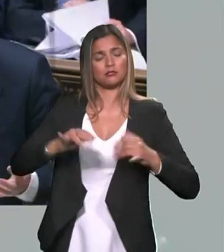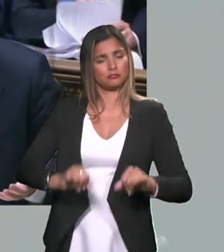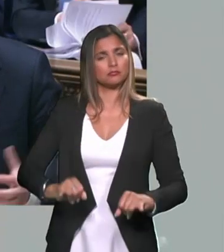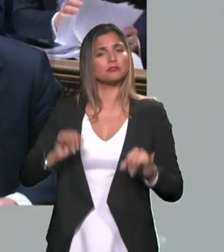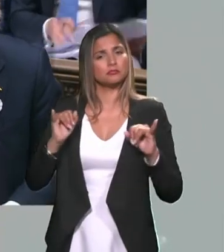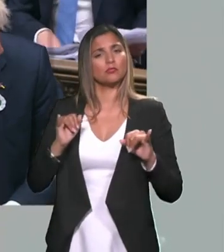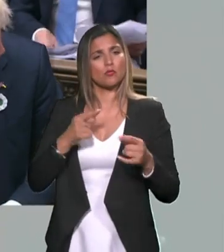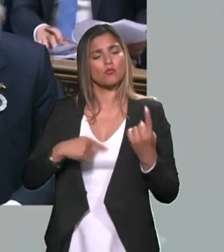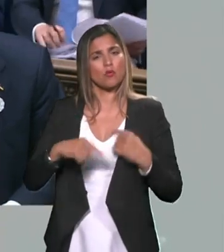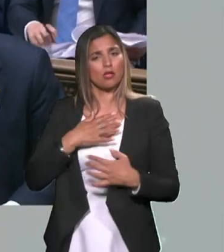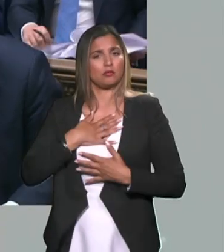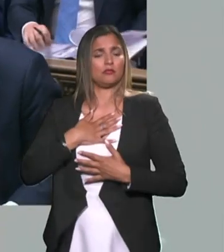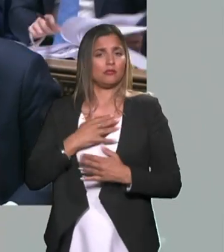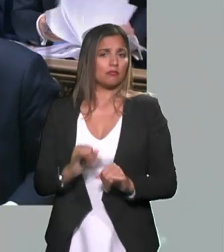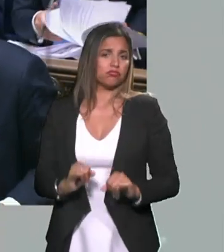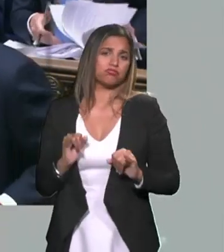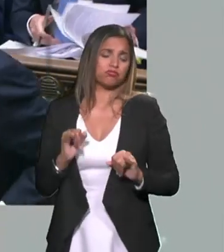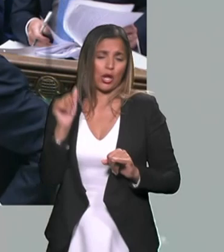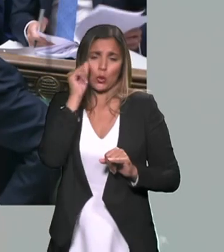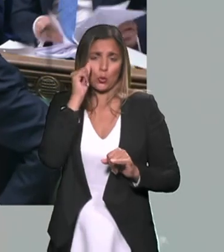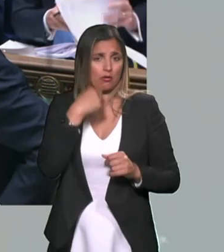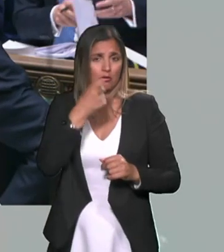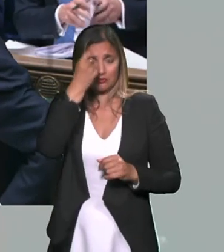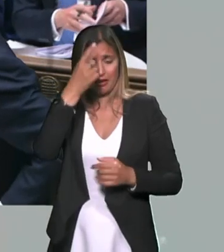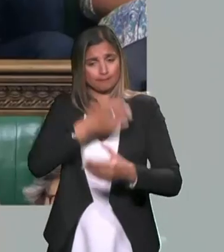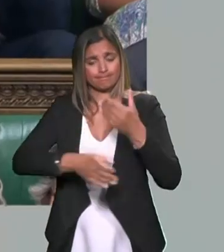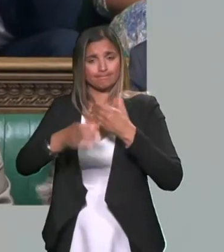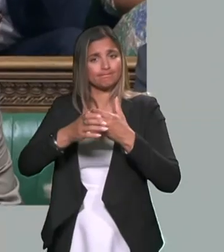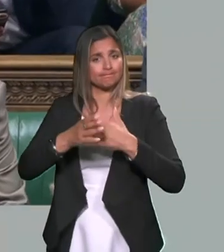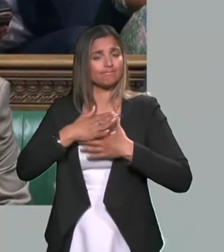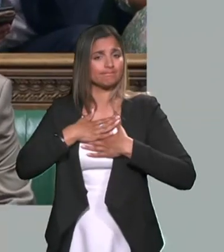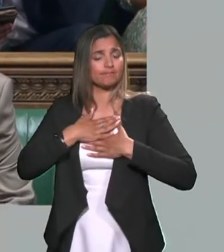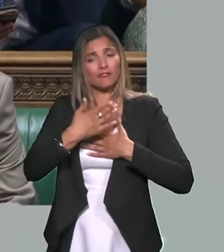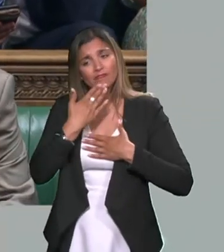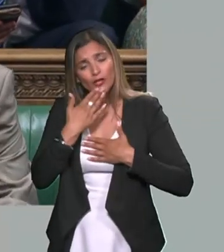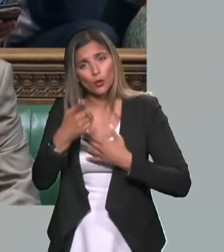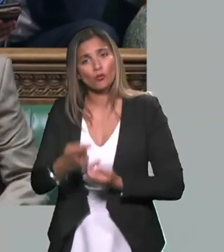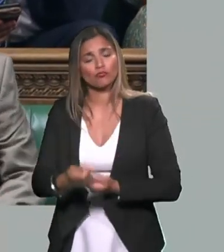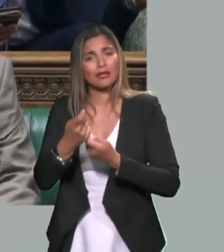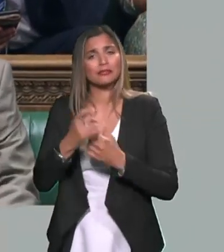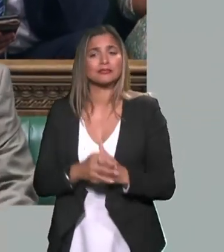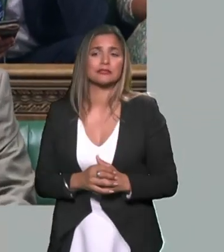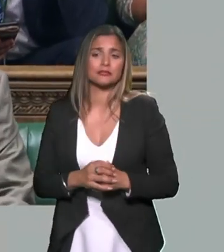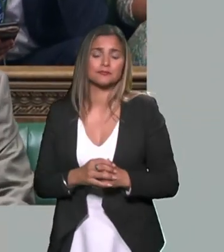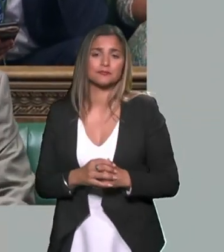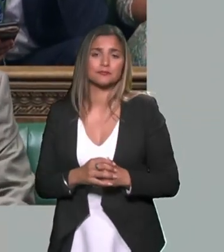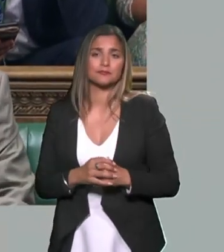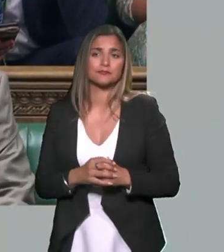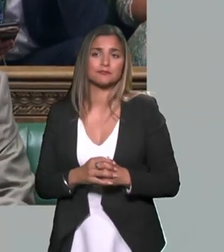I know the deep feeling that surrounds it, Mr. Speaker. I thank him for raising it, and I can tell him, of course,